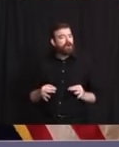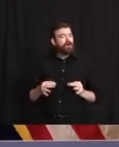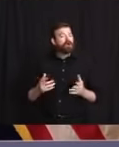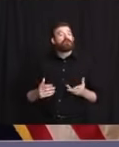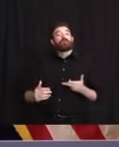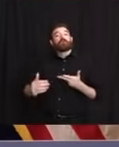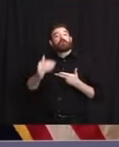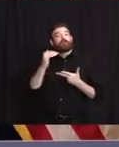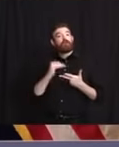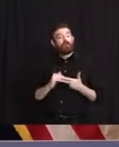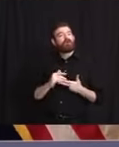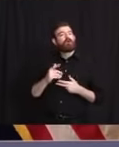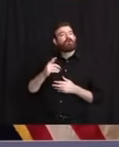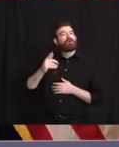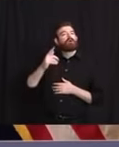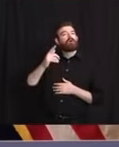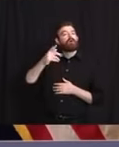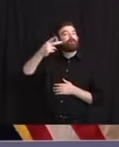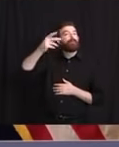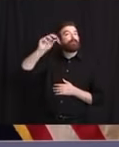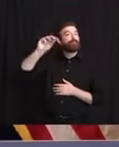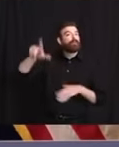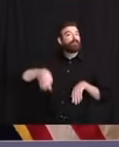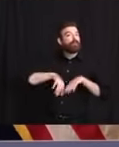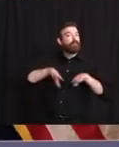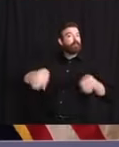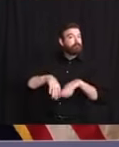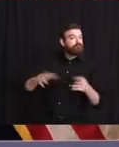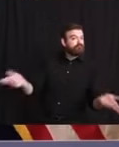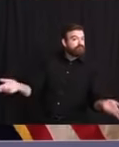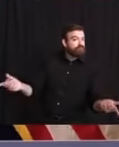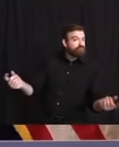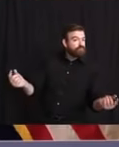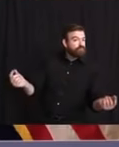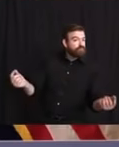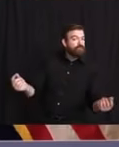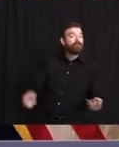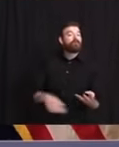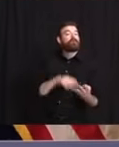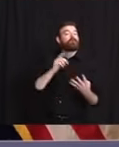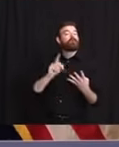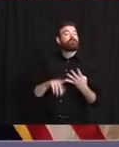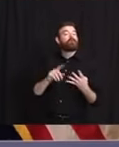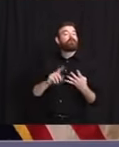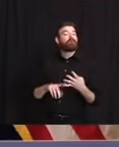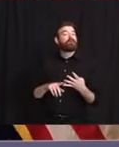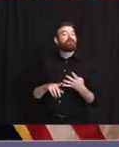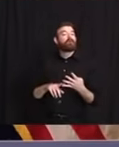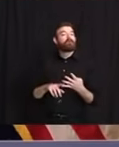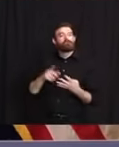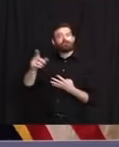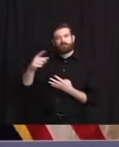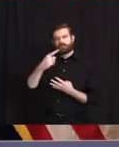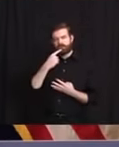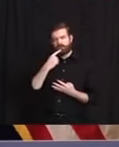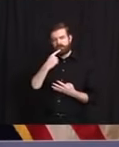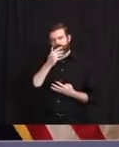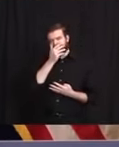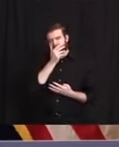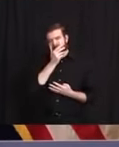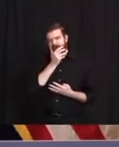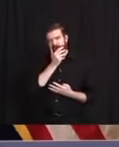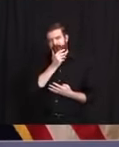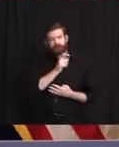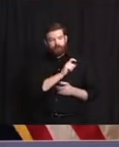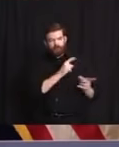on when an announcement will be made? And lastly, Colonel, just curious, the citations that you're talking